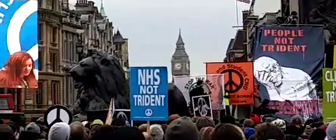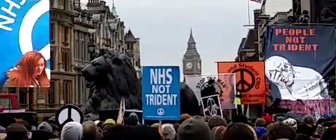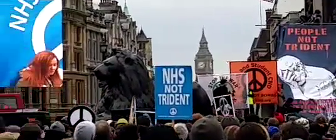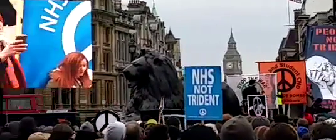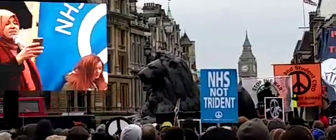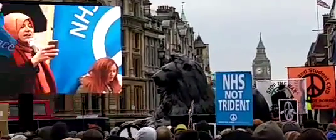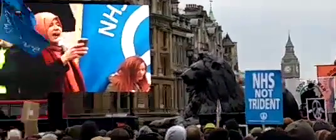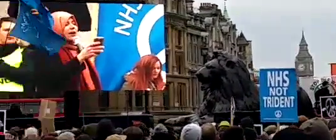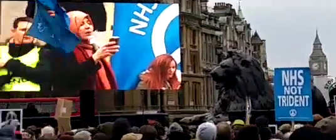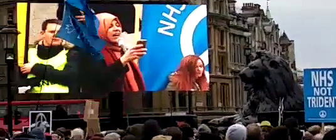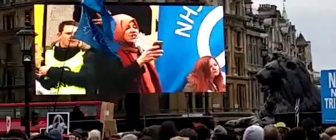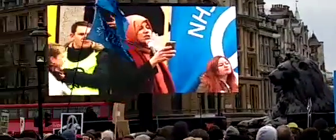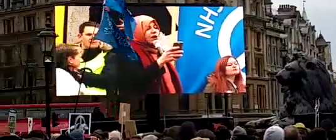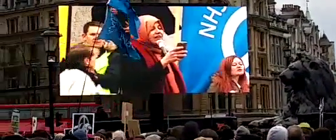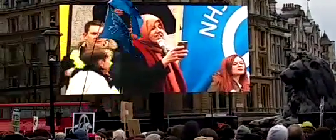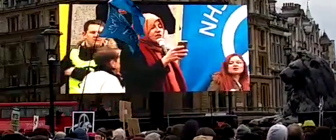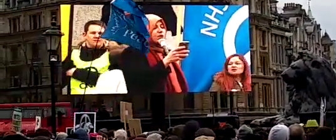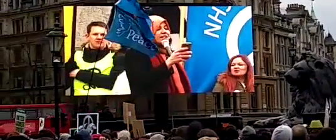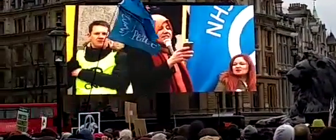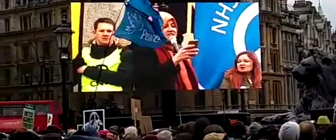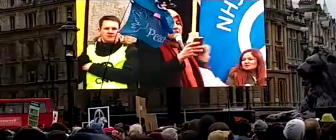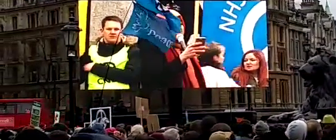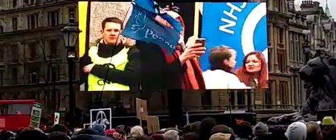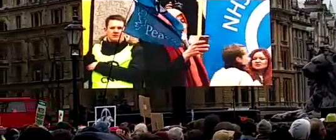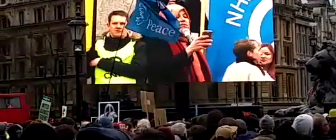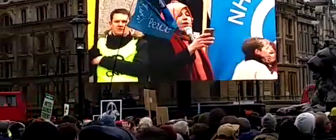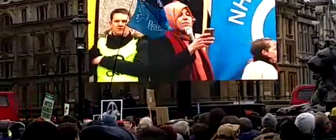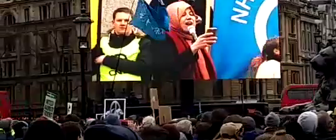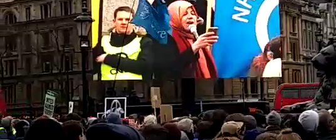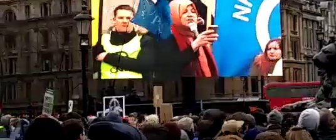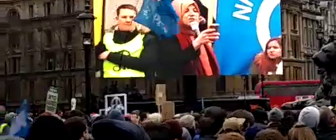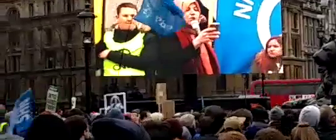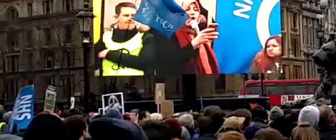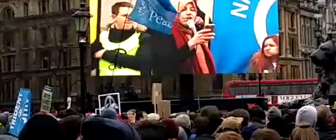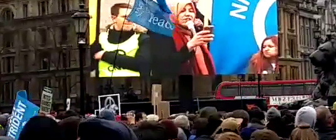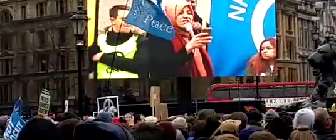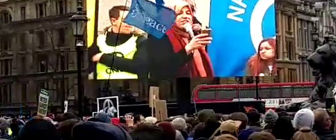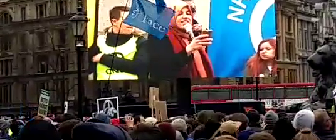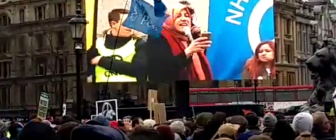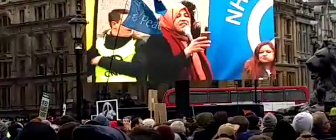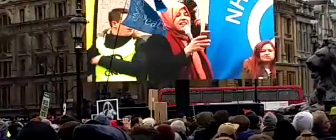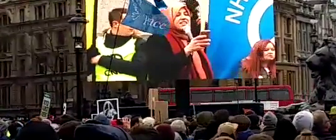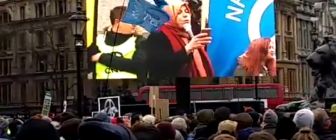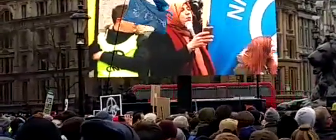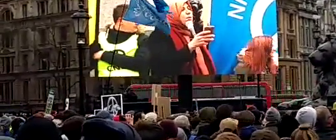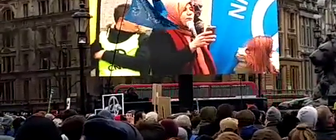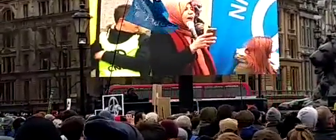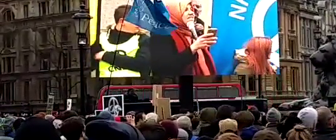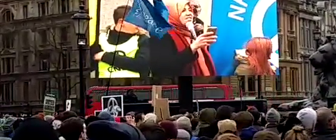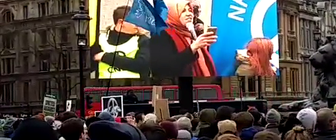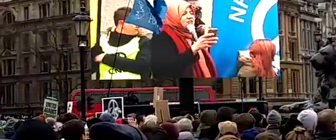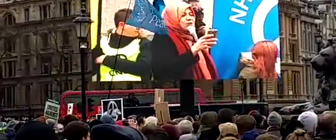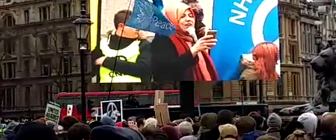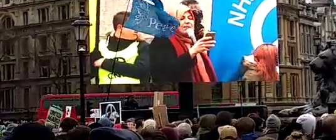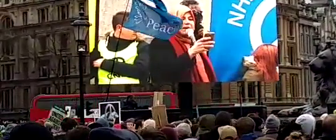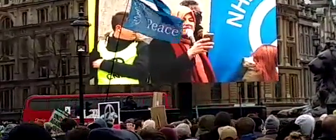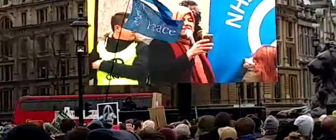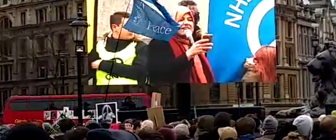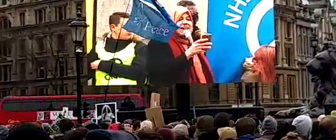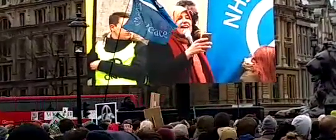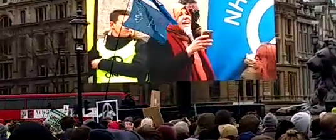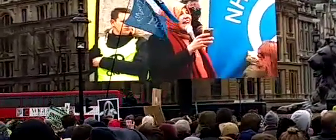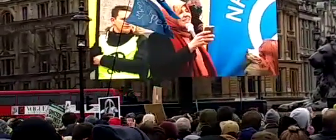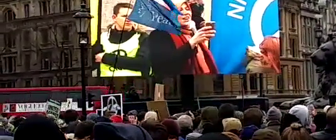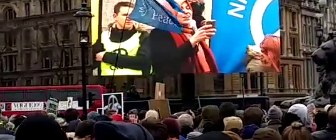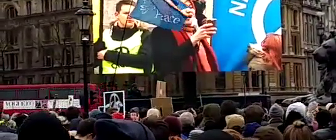Isn't it absurd how he has attracted criticism from various corners for saying that he would have pressed the nuclear